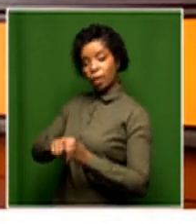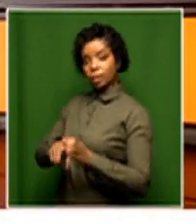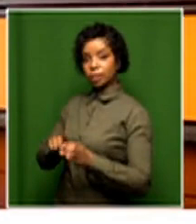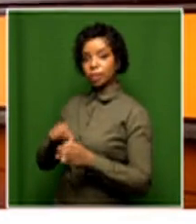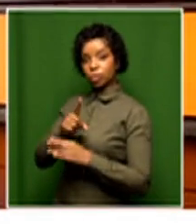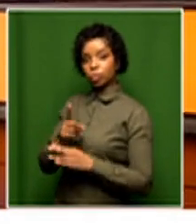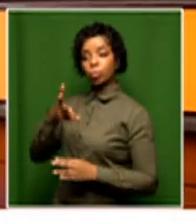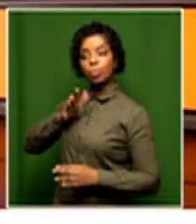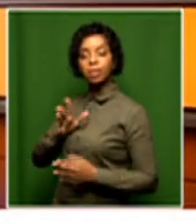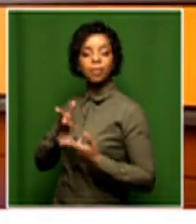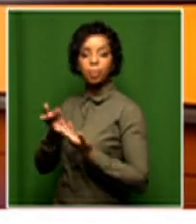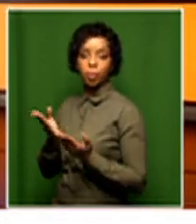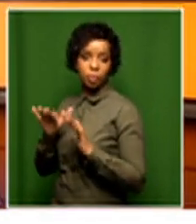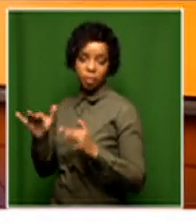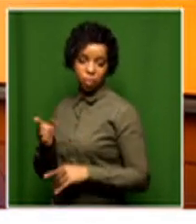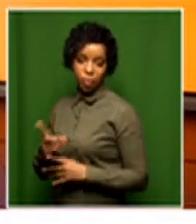you looking for in those people?